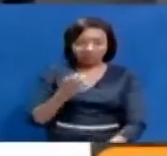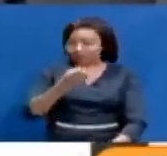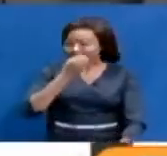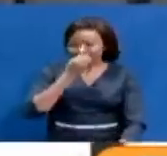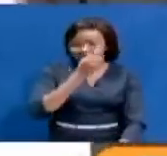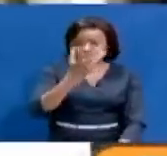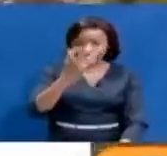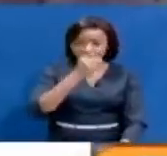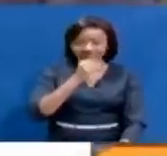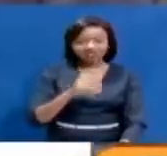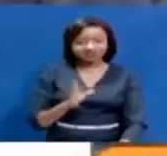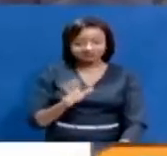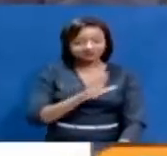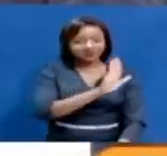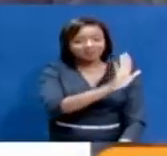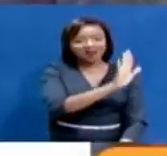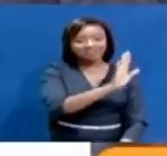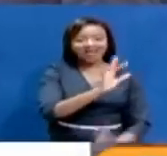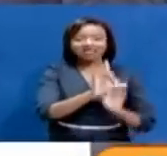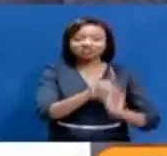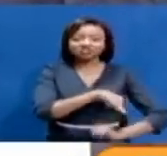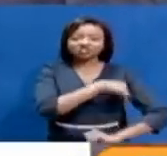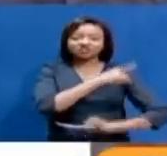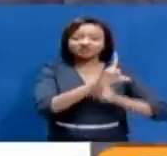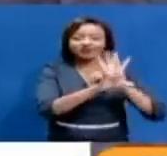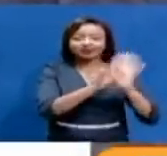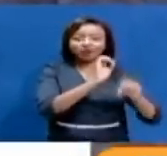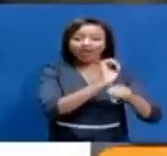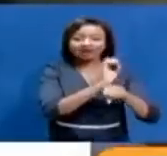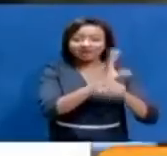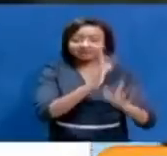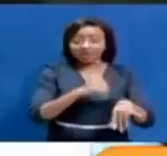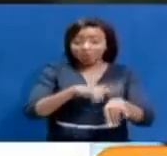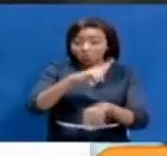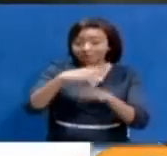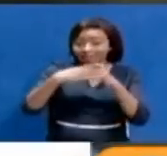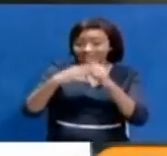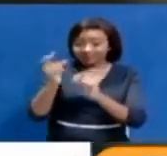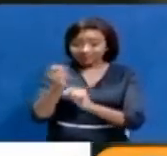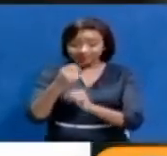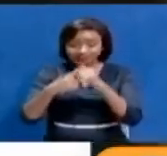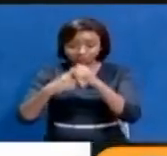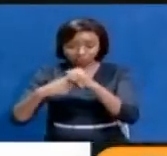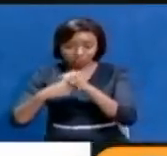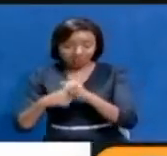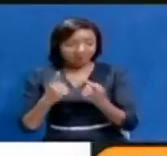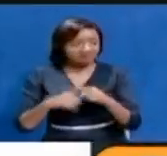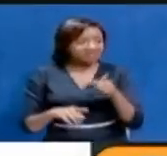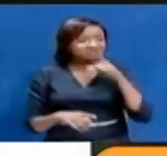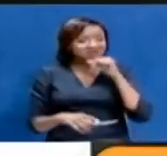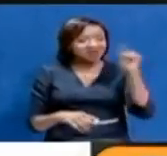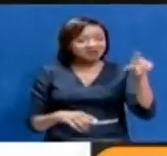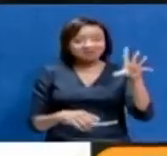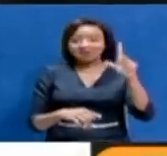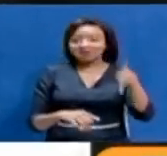of Uhuru's chief legal advisor. It was on the 9th of June, but Paul Kihara Kariuki did not crawl out